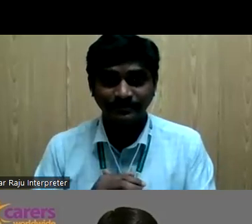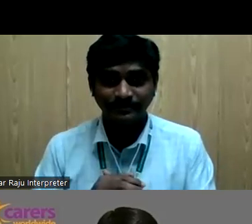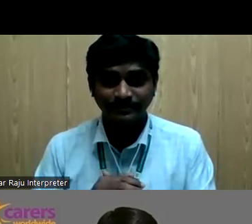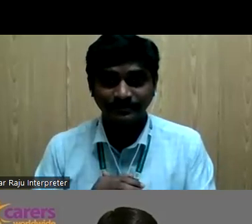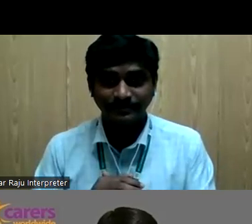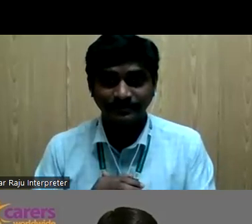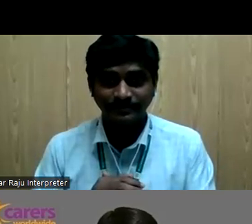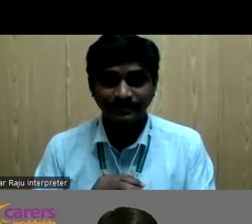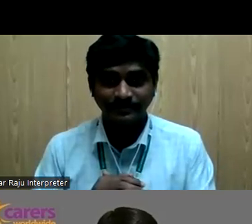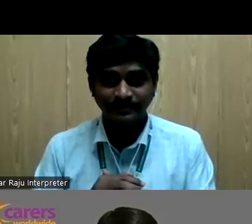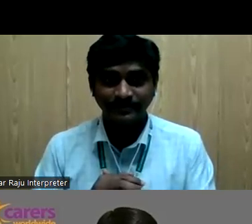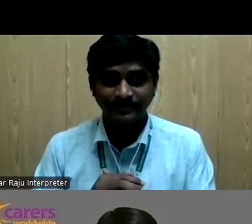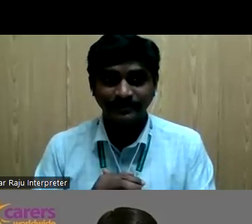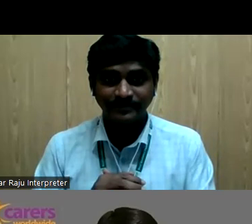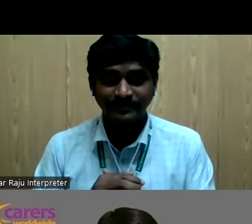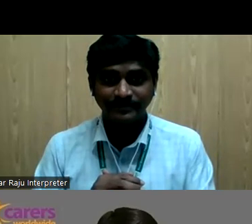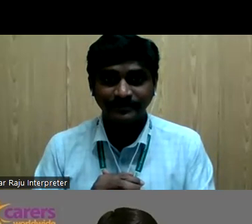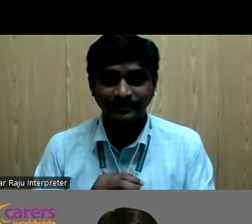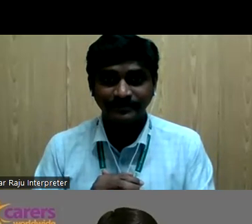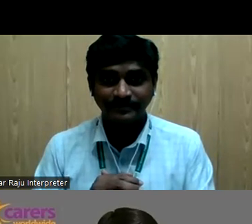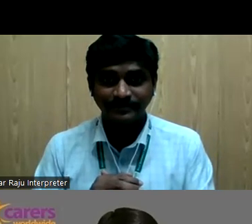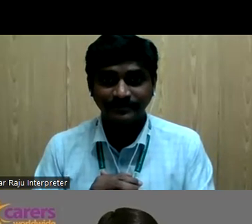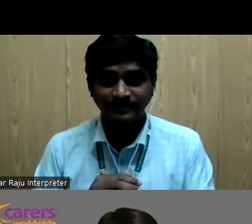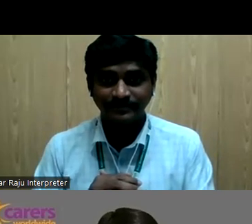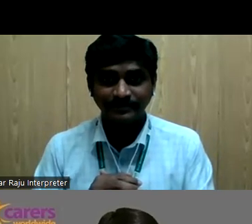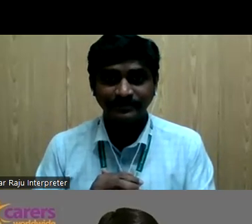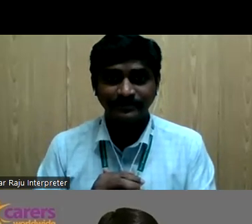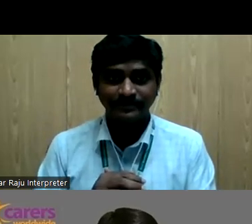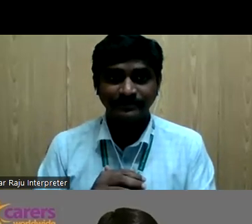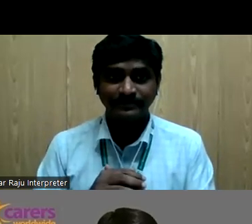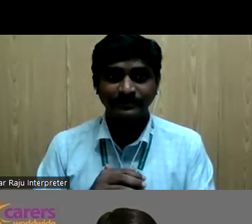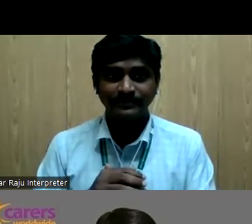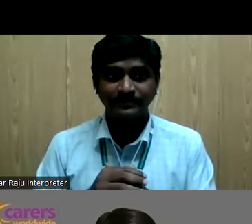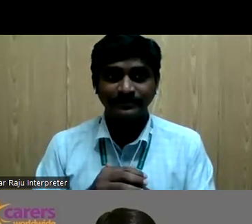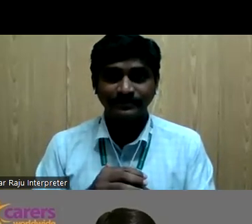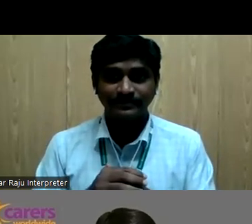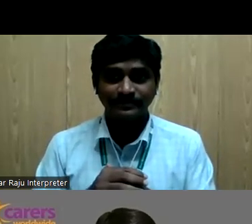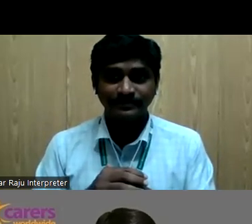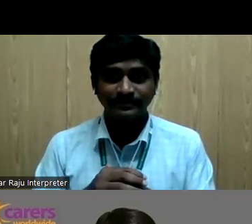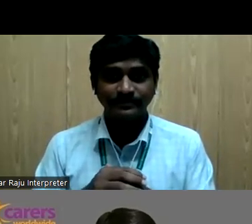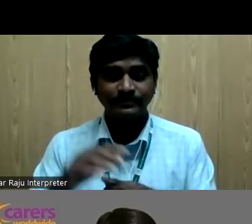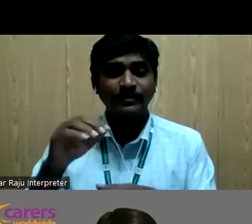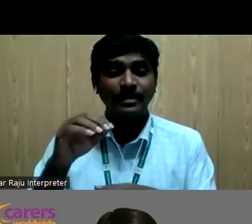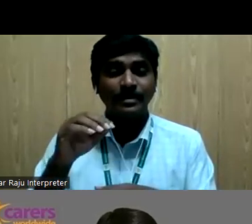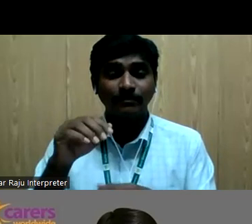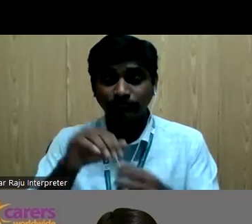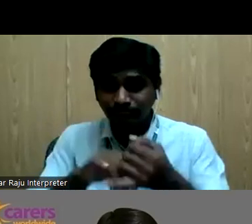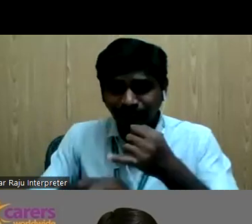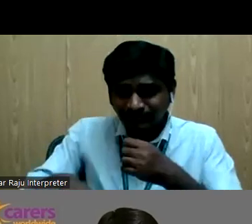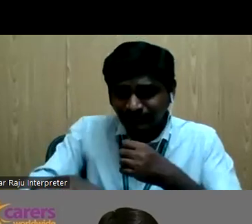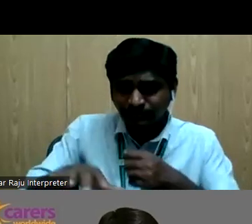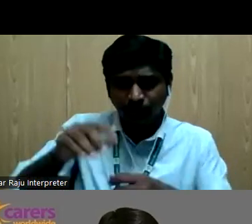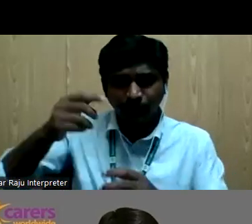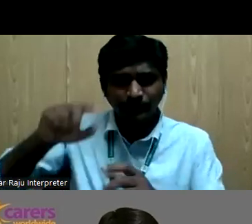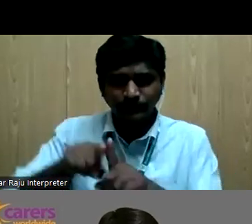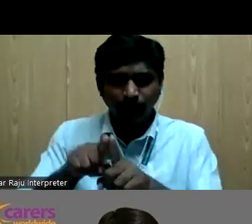from this, we have services to the extension and outreach programs for the grassroots level workers through the outreach